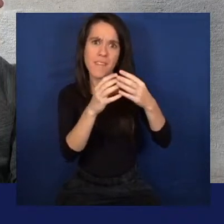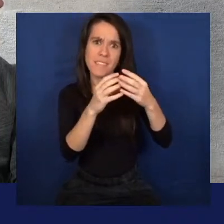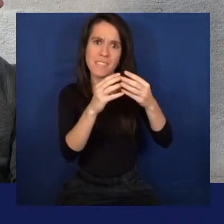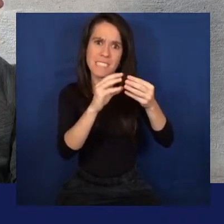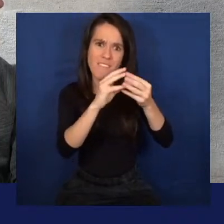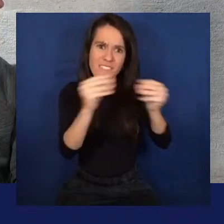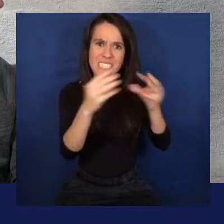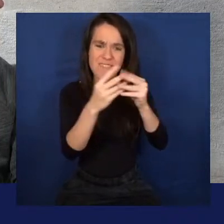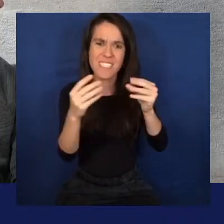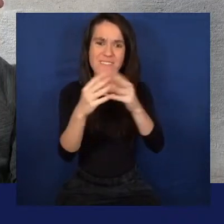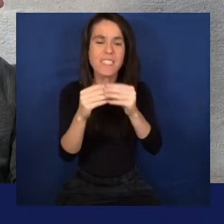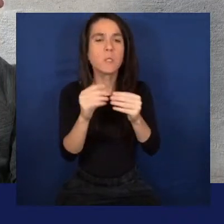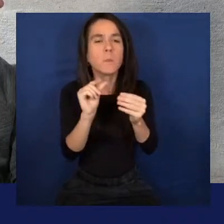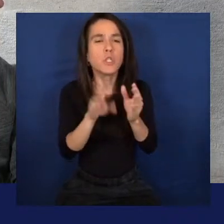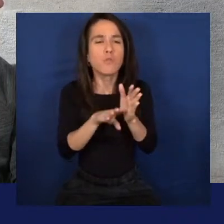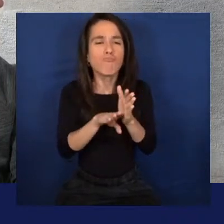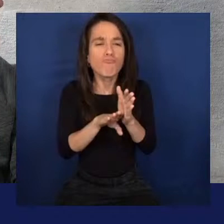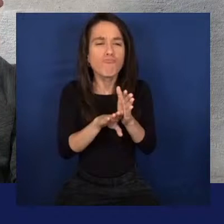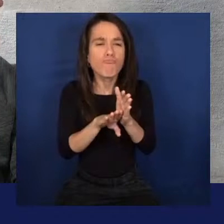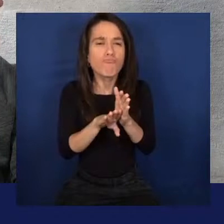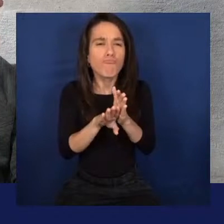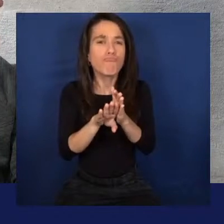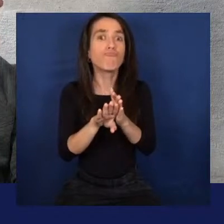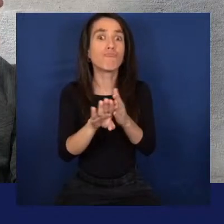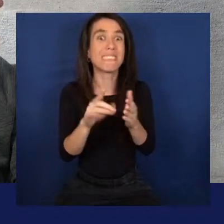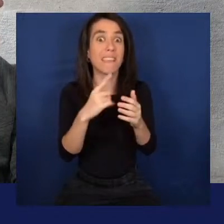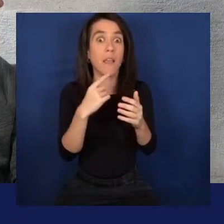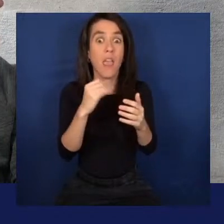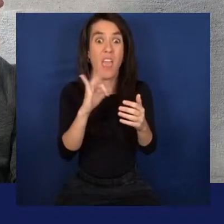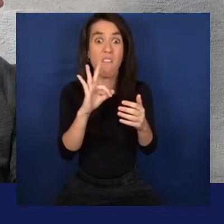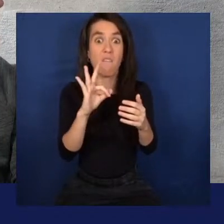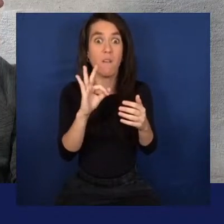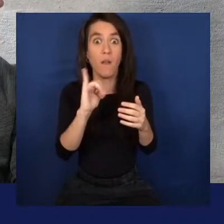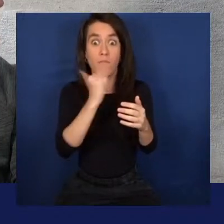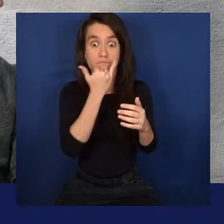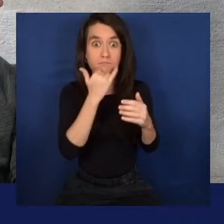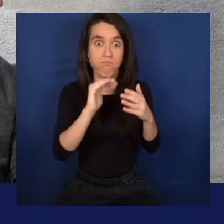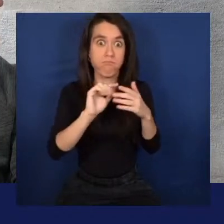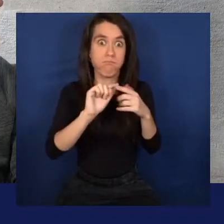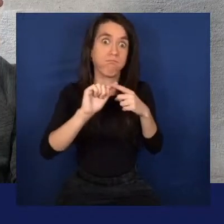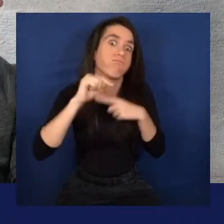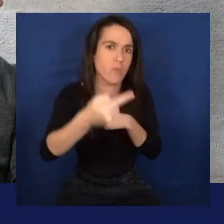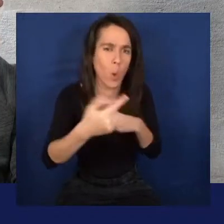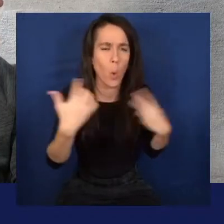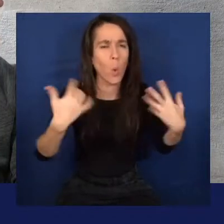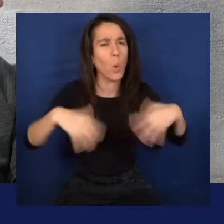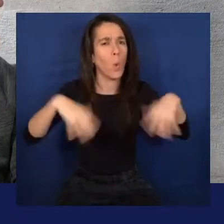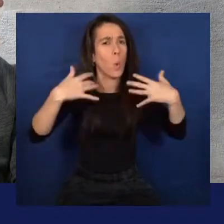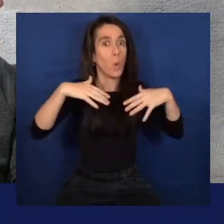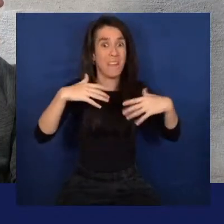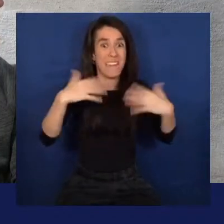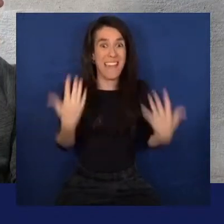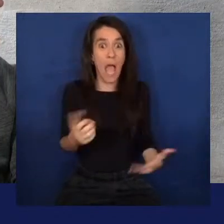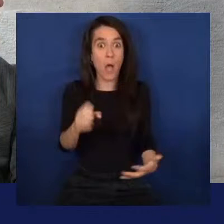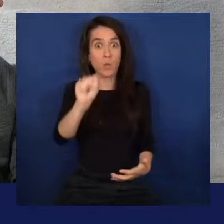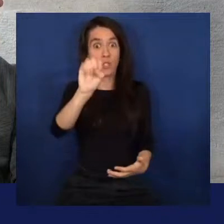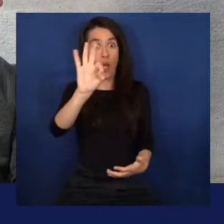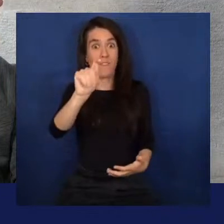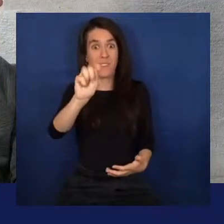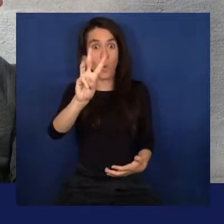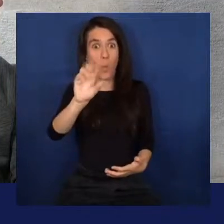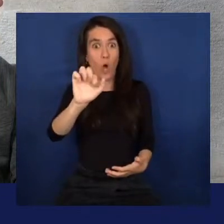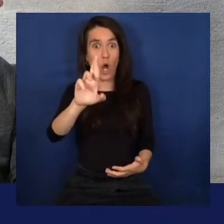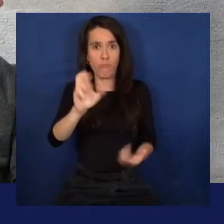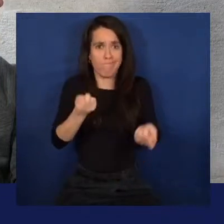carefully, because the consequences of being wrong are serious. Software is running the world. These models